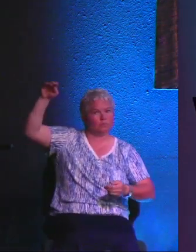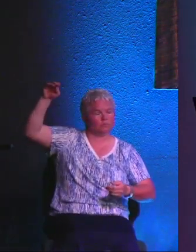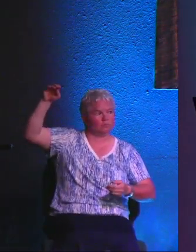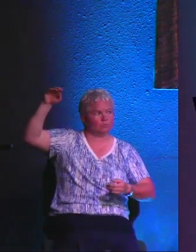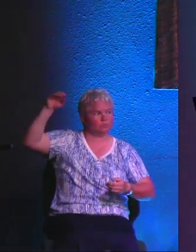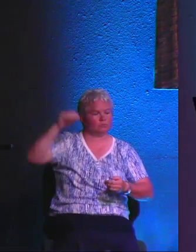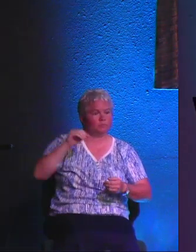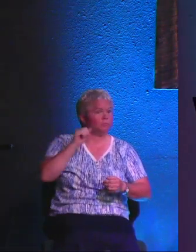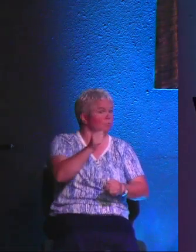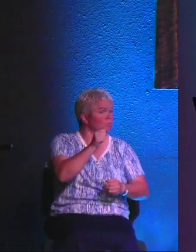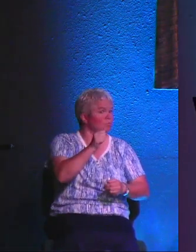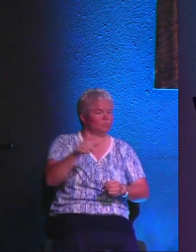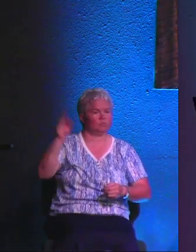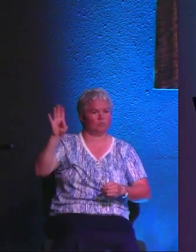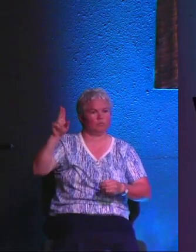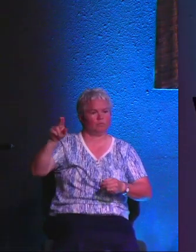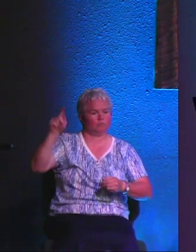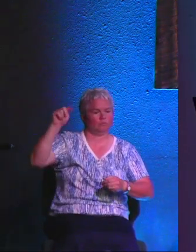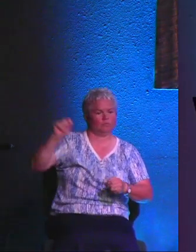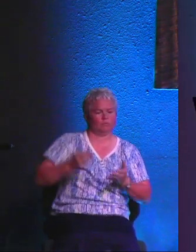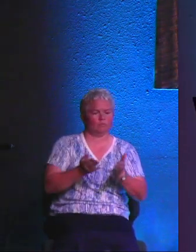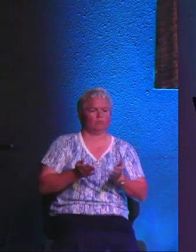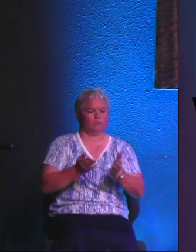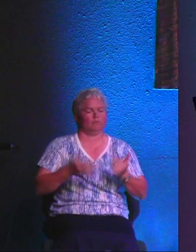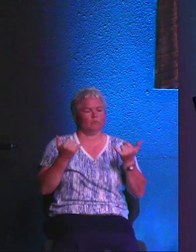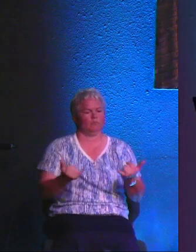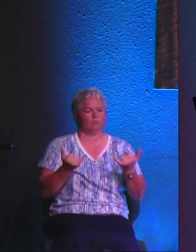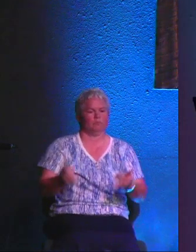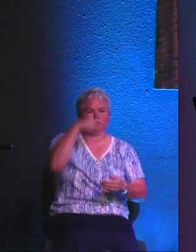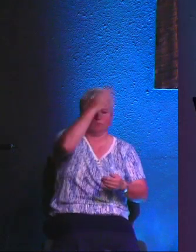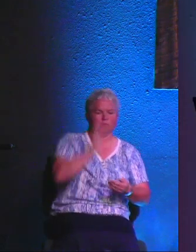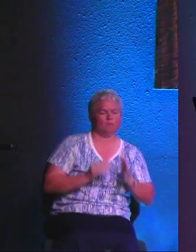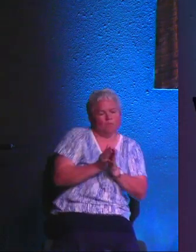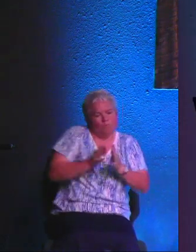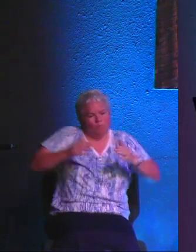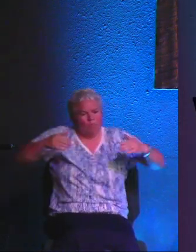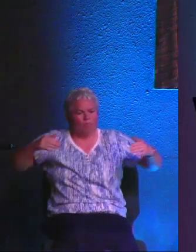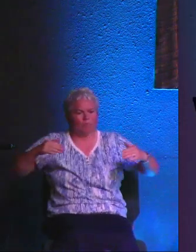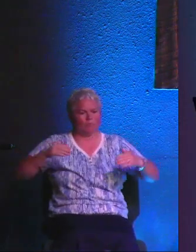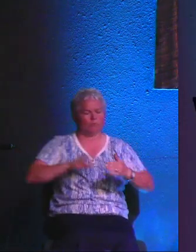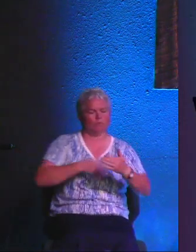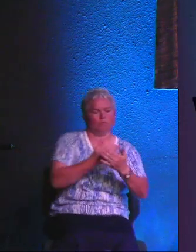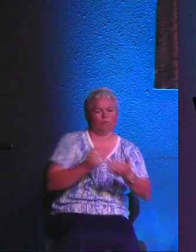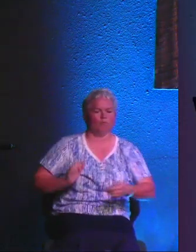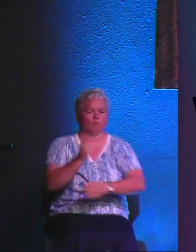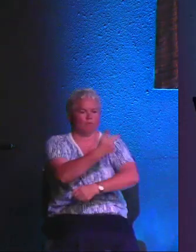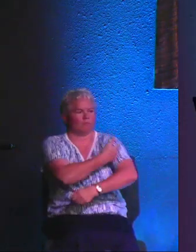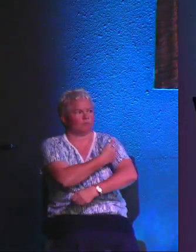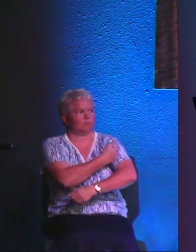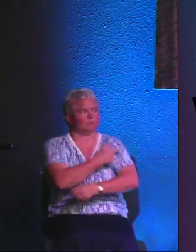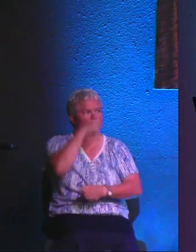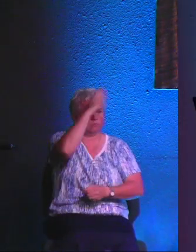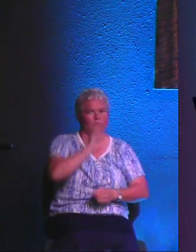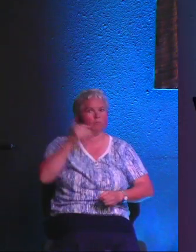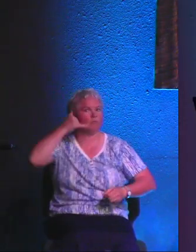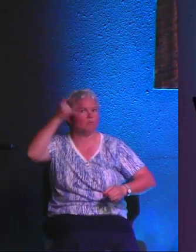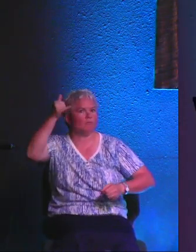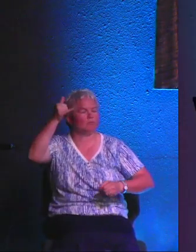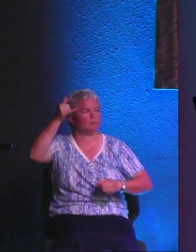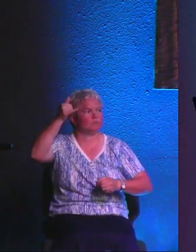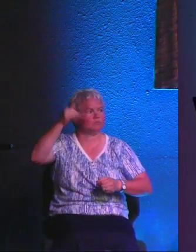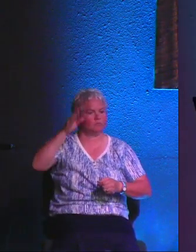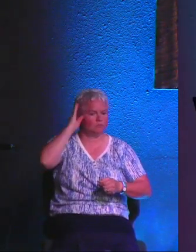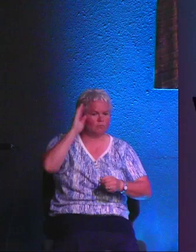high. But we are here today to talk about a God that is bigger than all of this. A God who, when called upon,